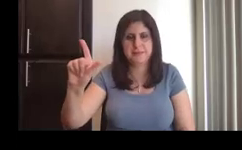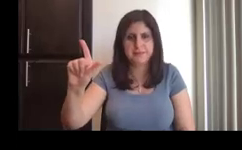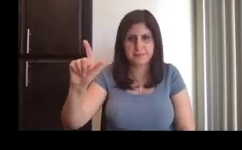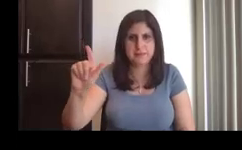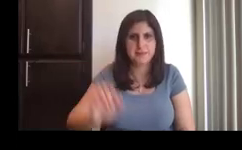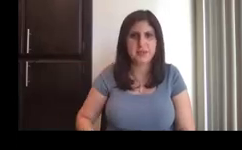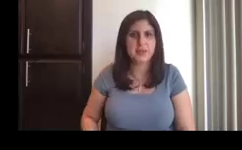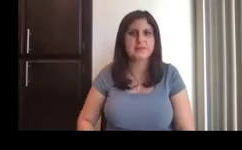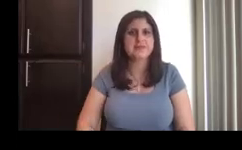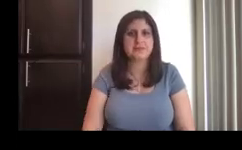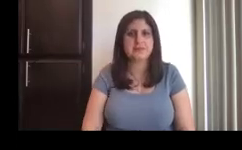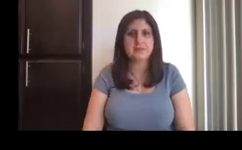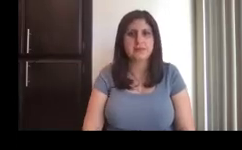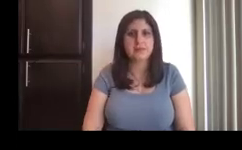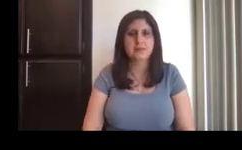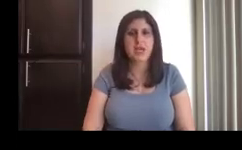M-A-L-L.